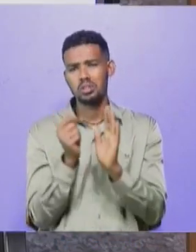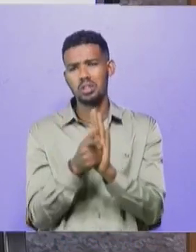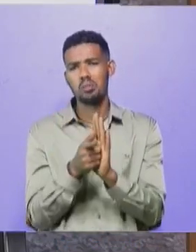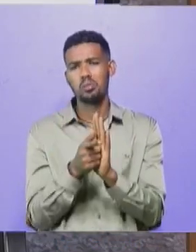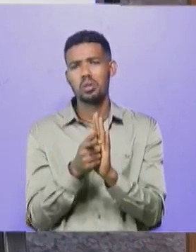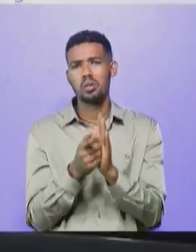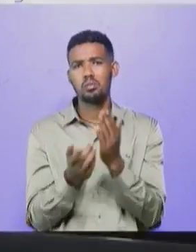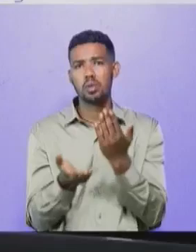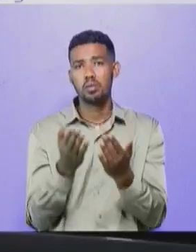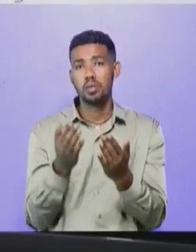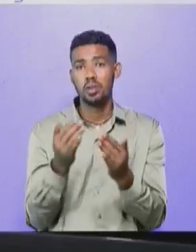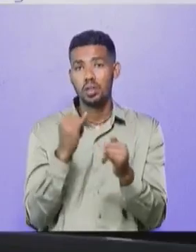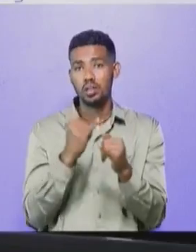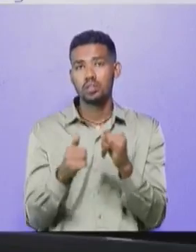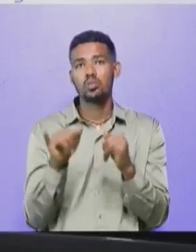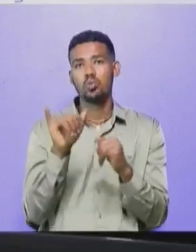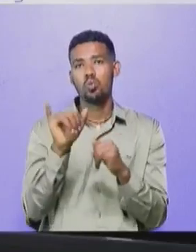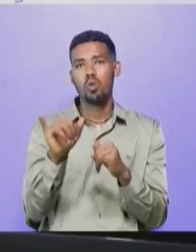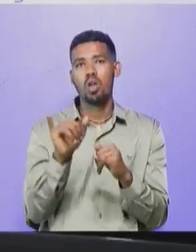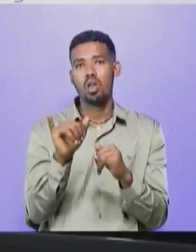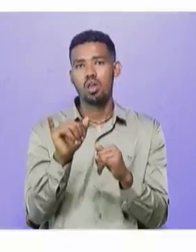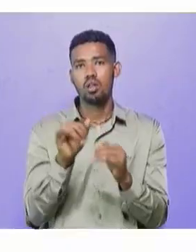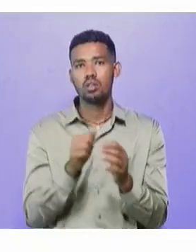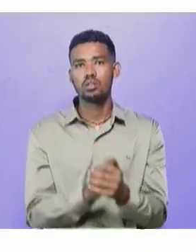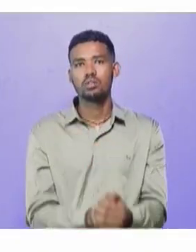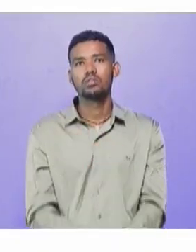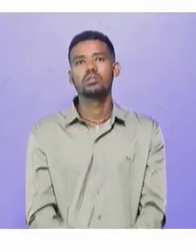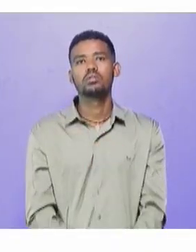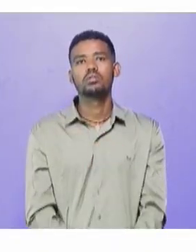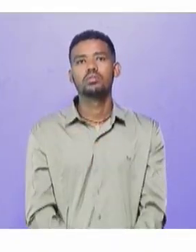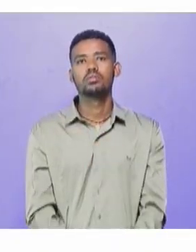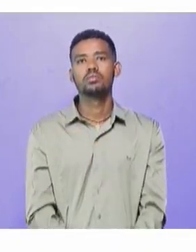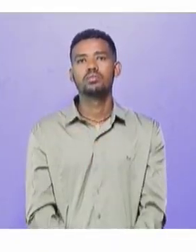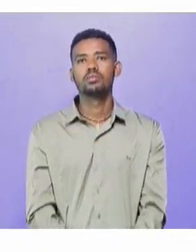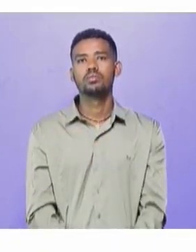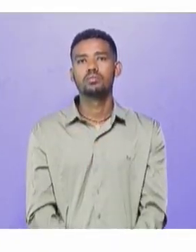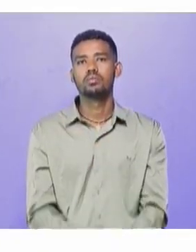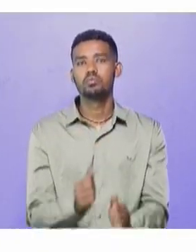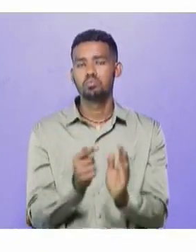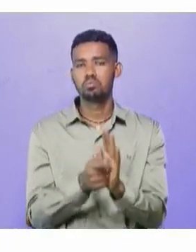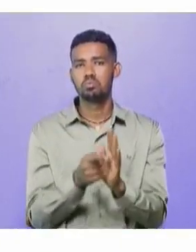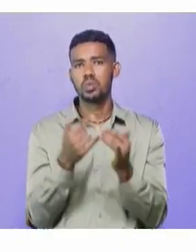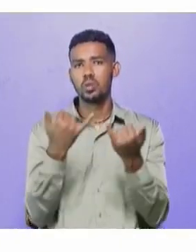of course, ending with Y, like toy,